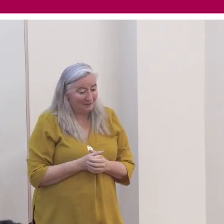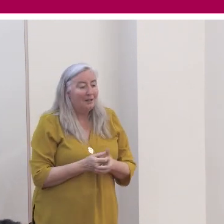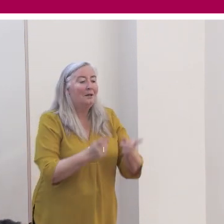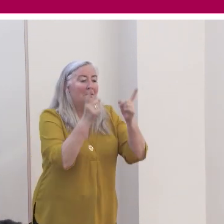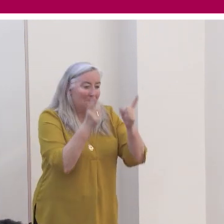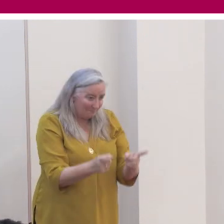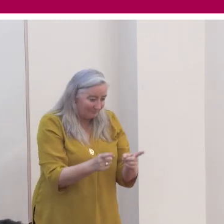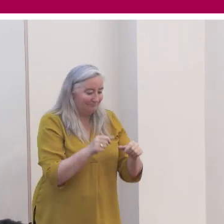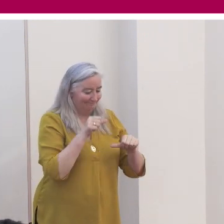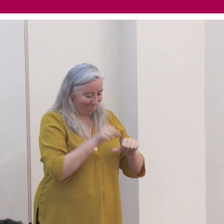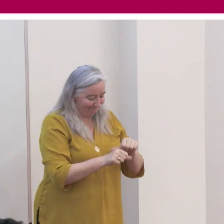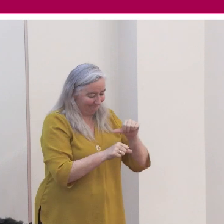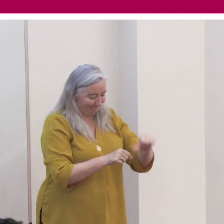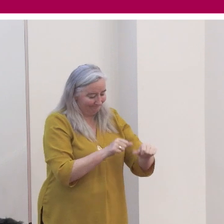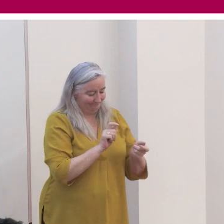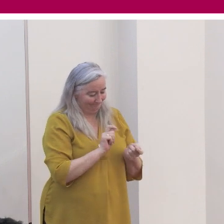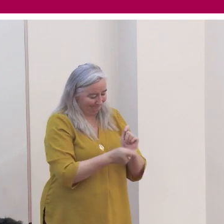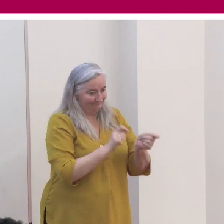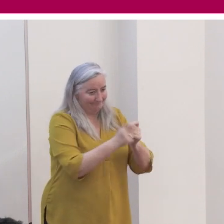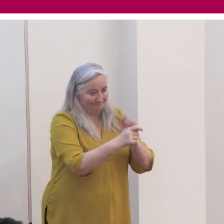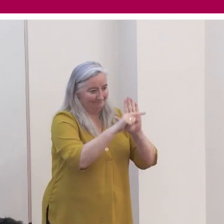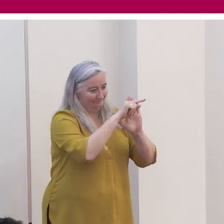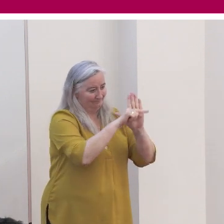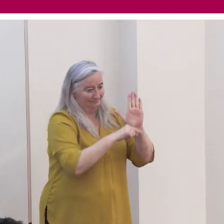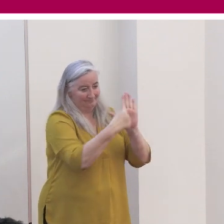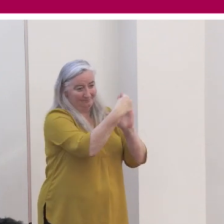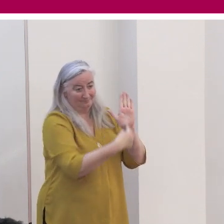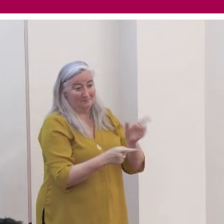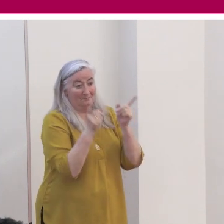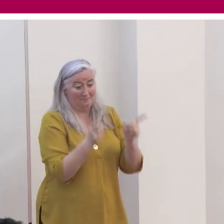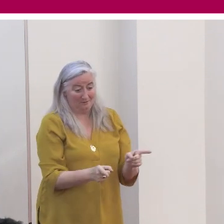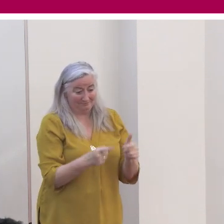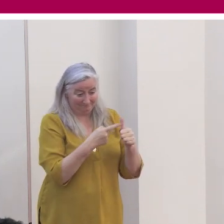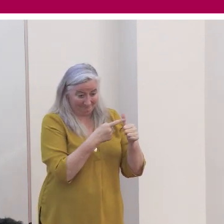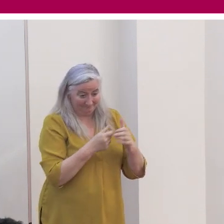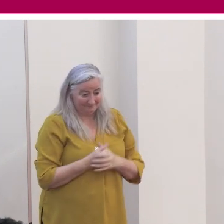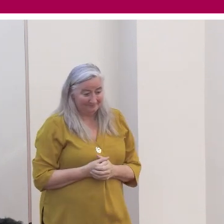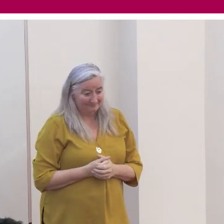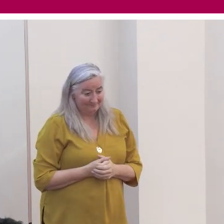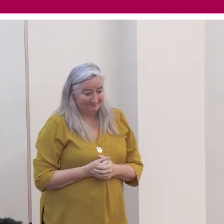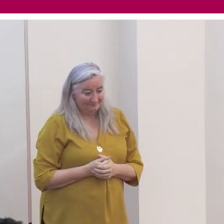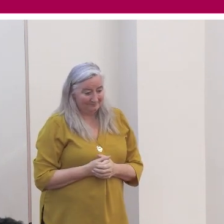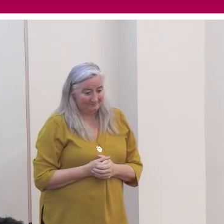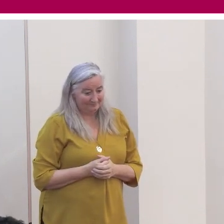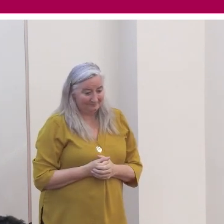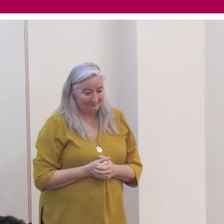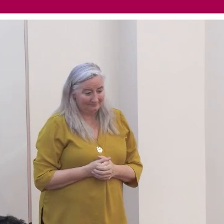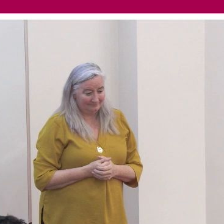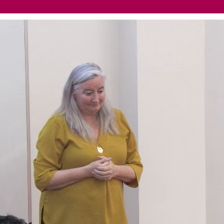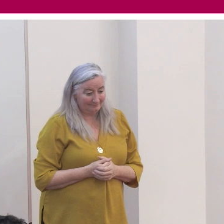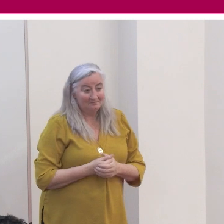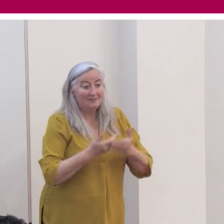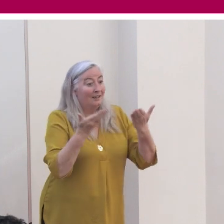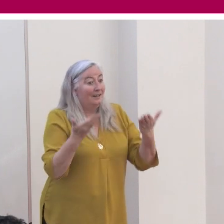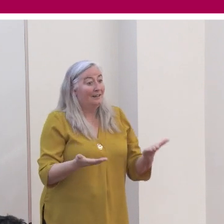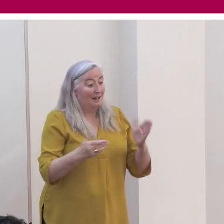like the criminal justice systems currently operates. So that means professionals need to embrace multimodal communication,